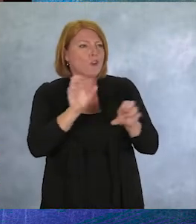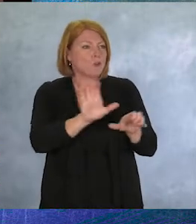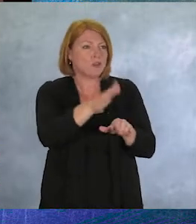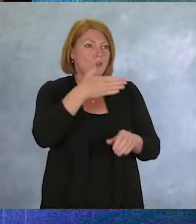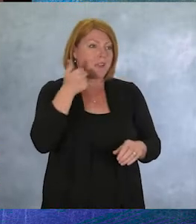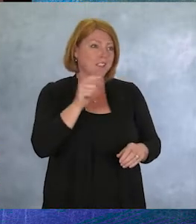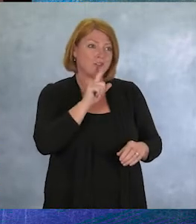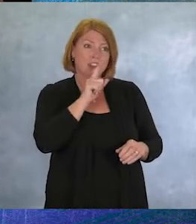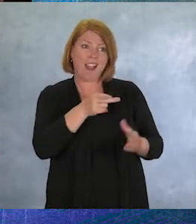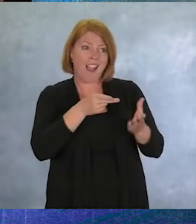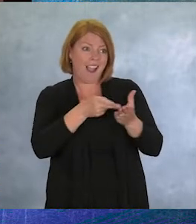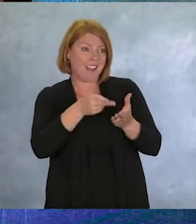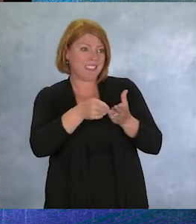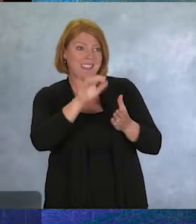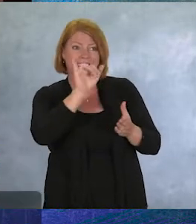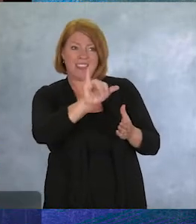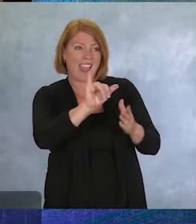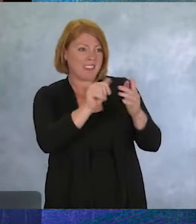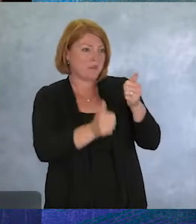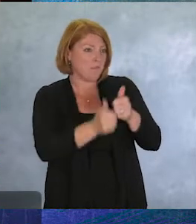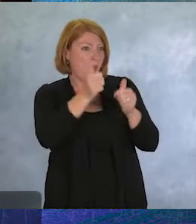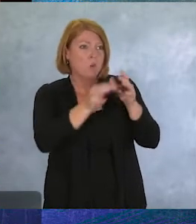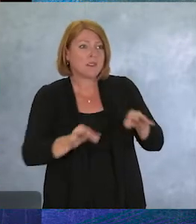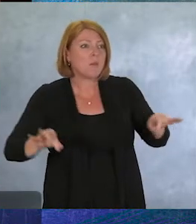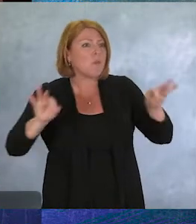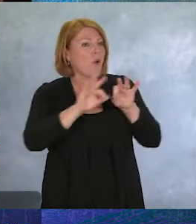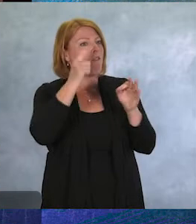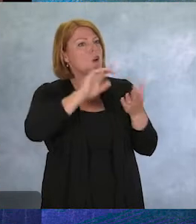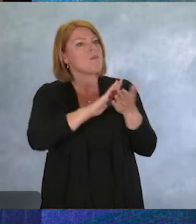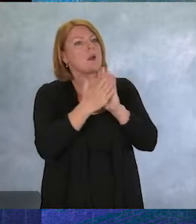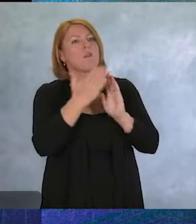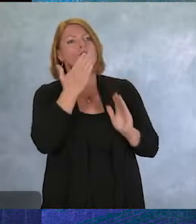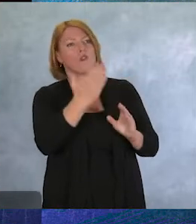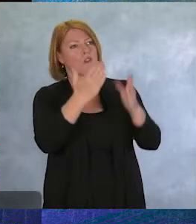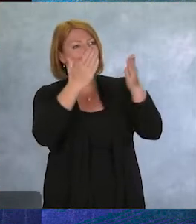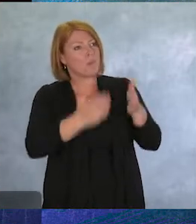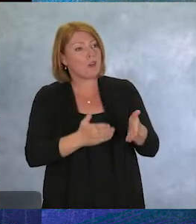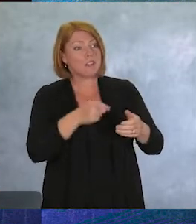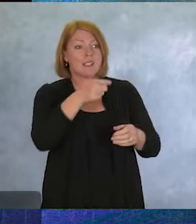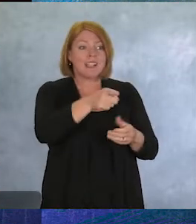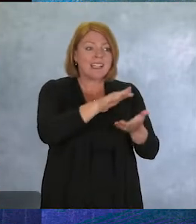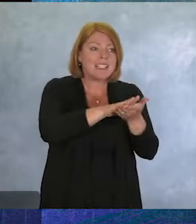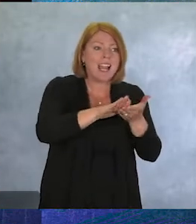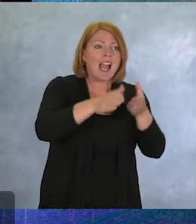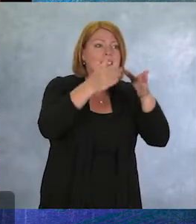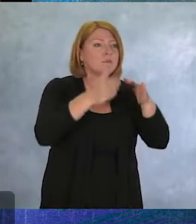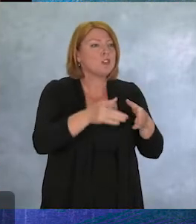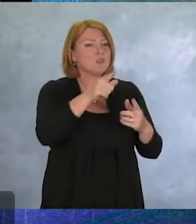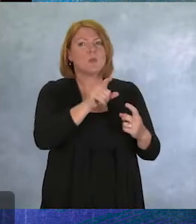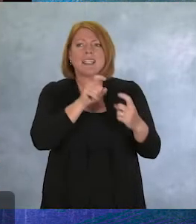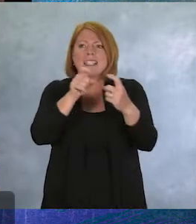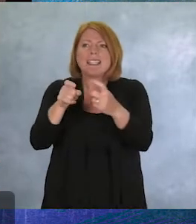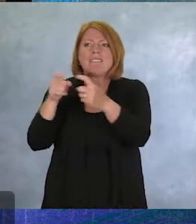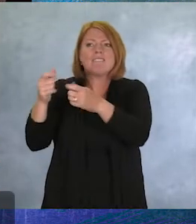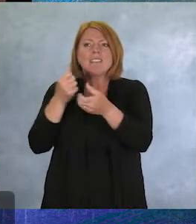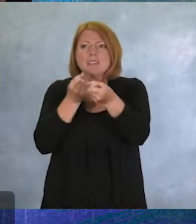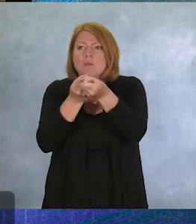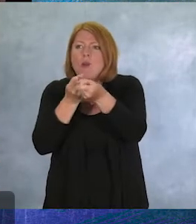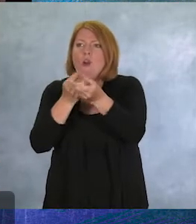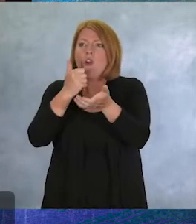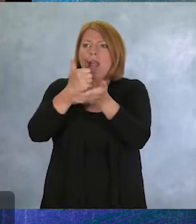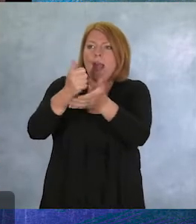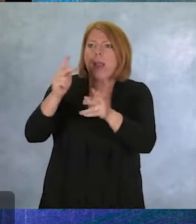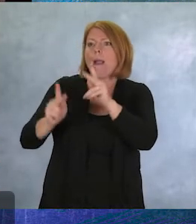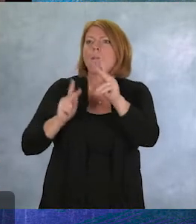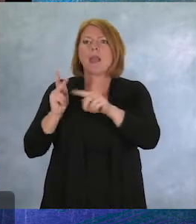honestly, that is really key to being a good person. And when you actually are kind and you give of yourself to